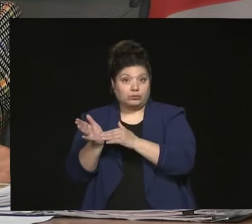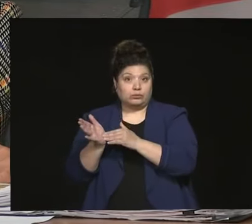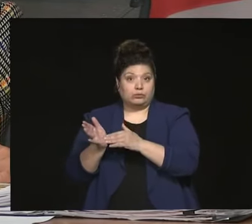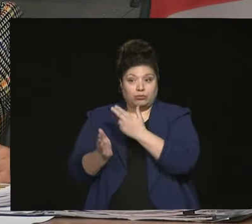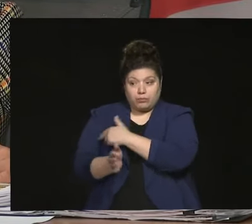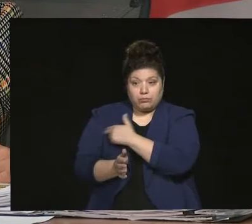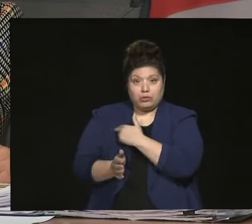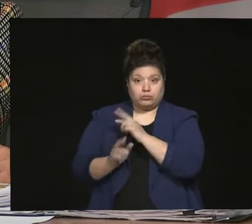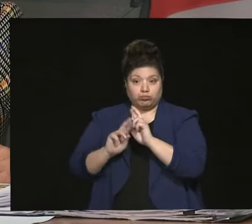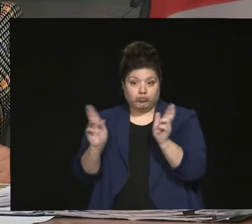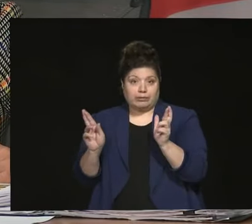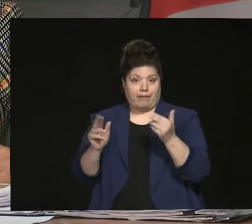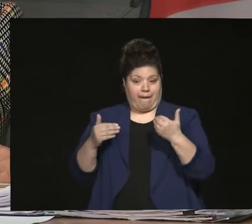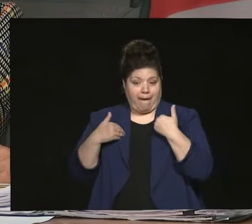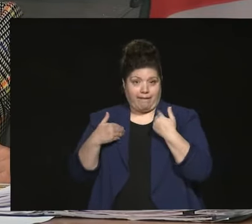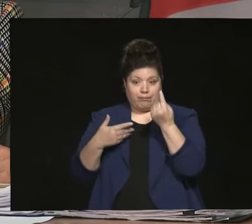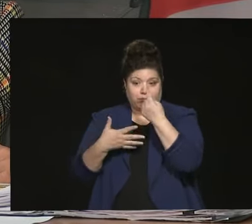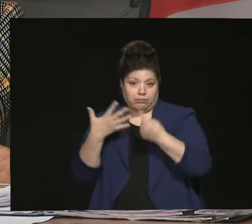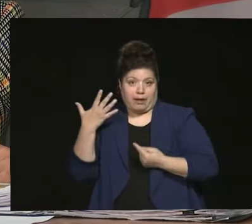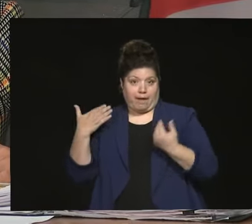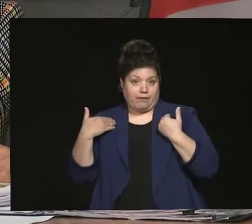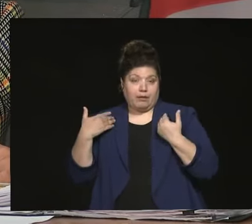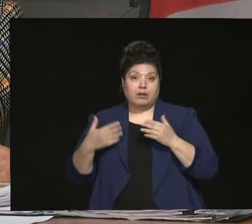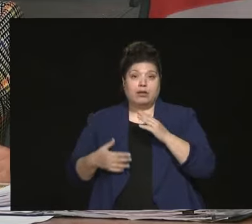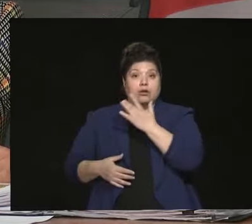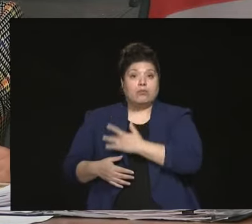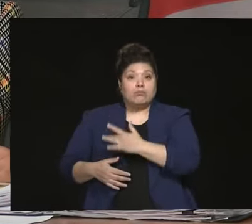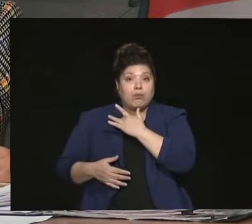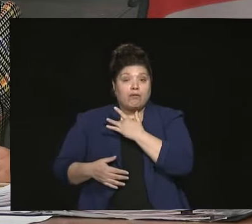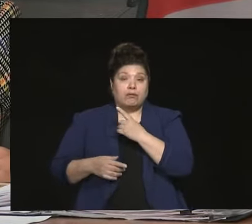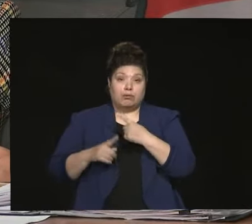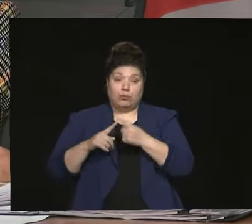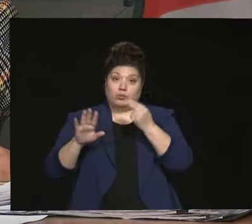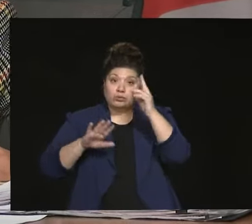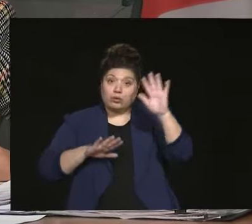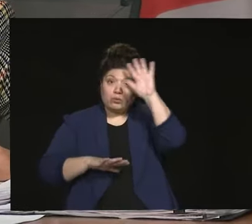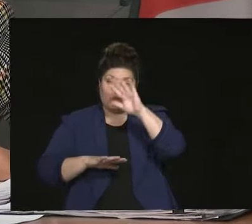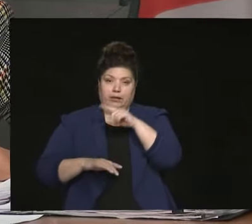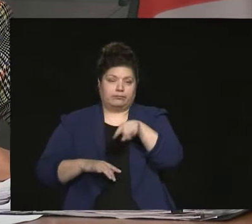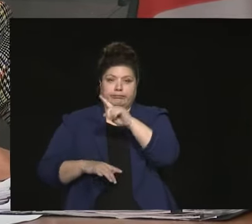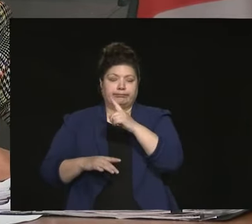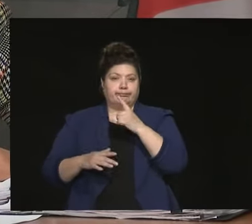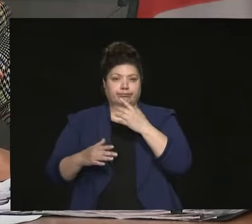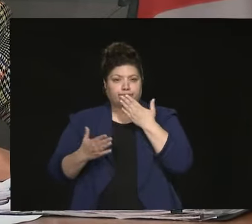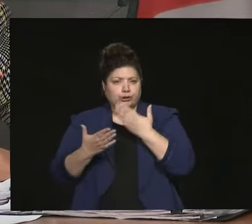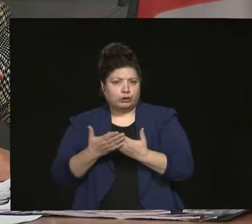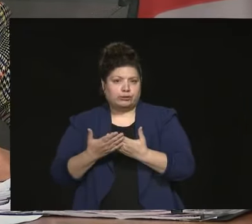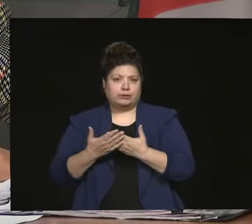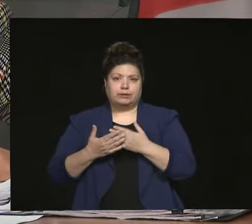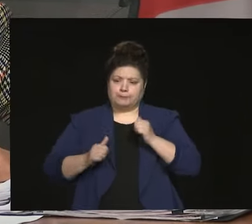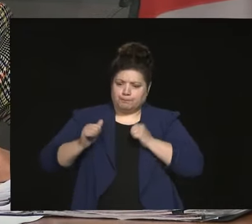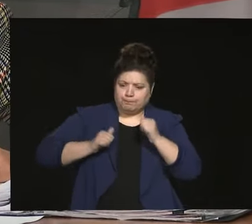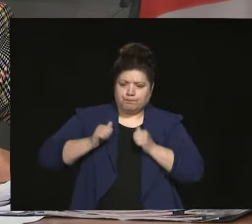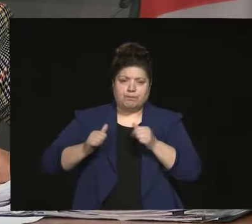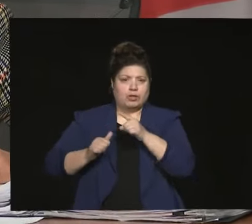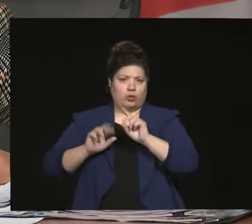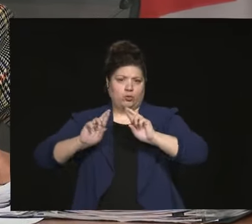provinces and territories have done a great job in trying to elevate that health system capacity to prepare